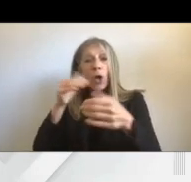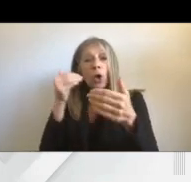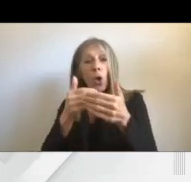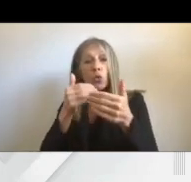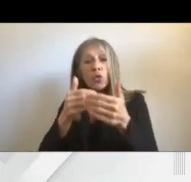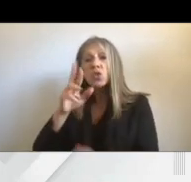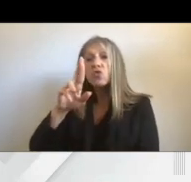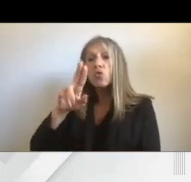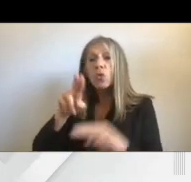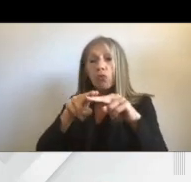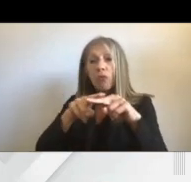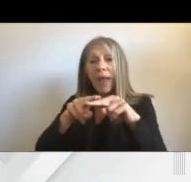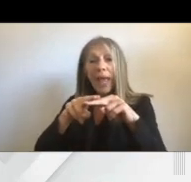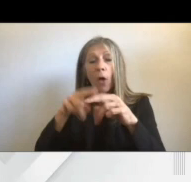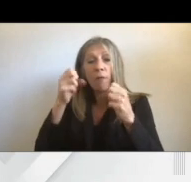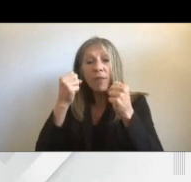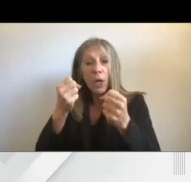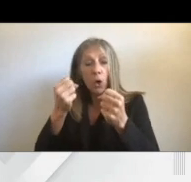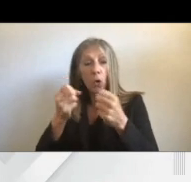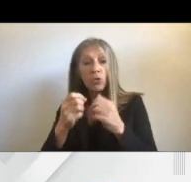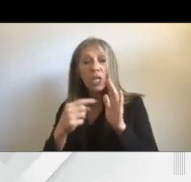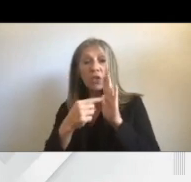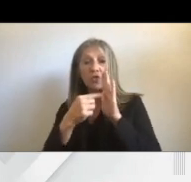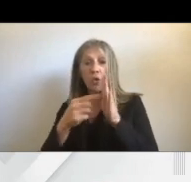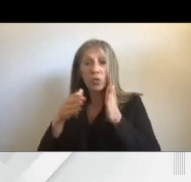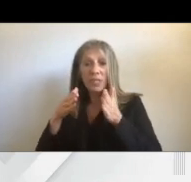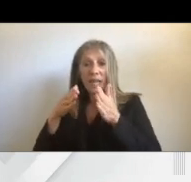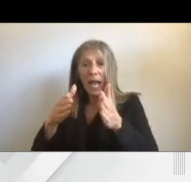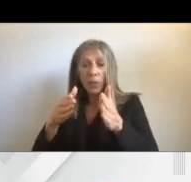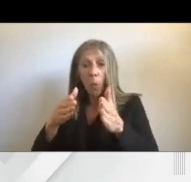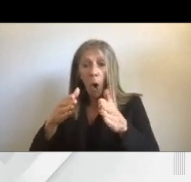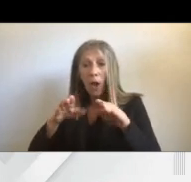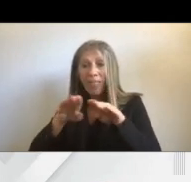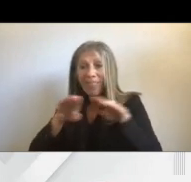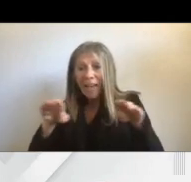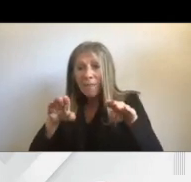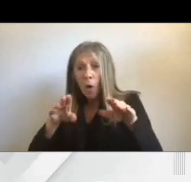dark on light. And then example of that is illustrated on the slide.